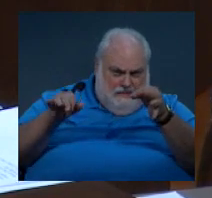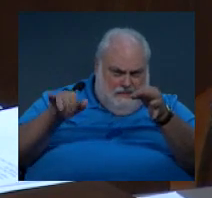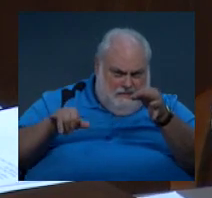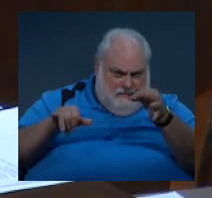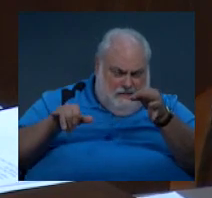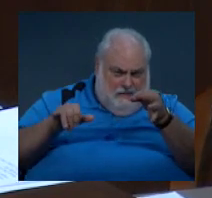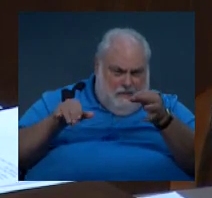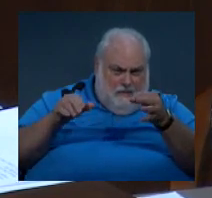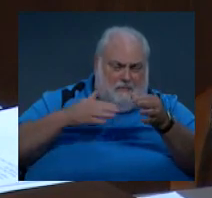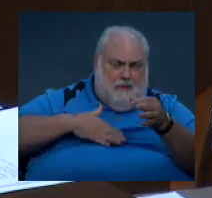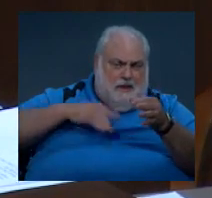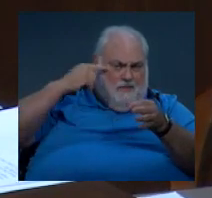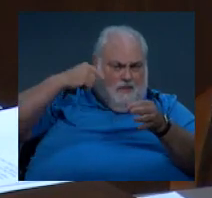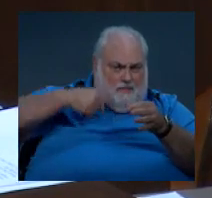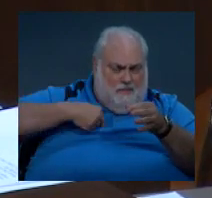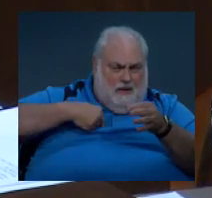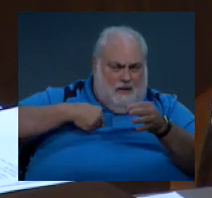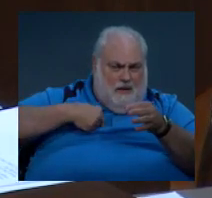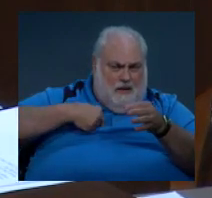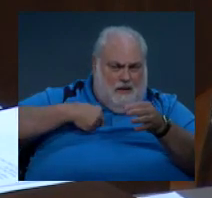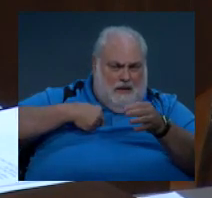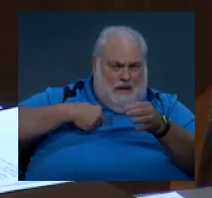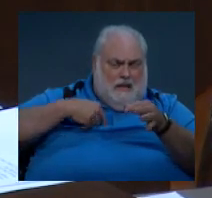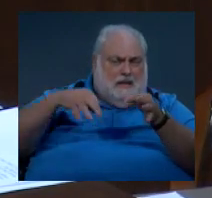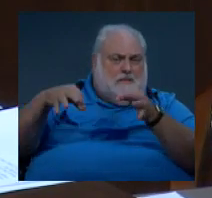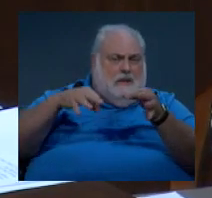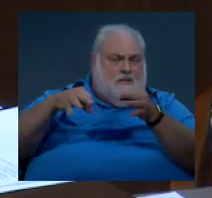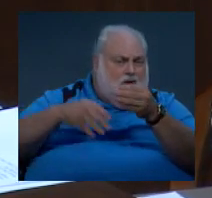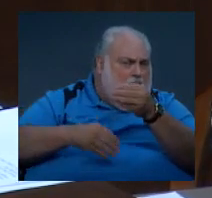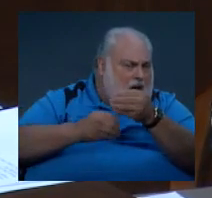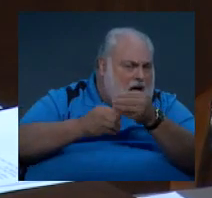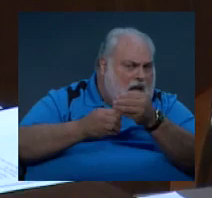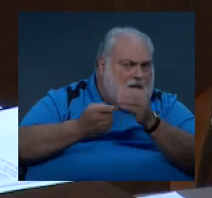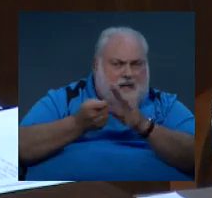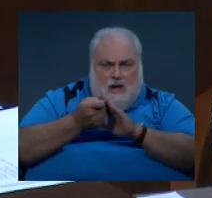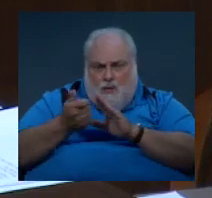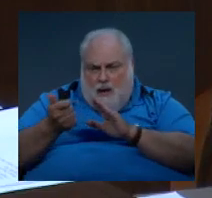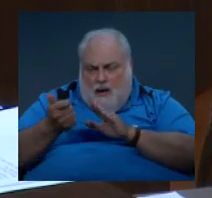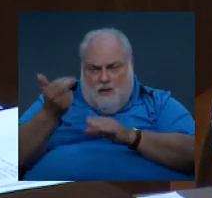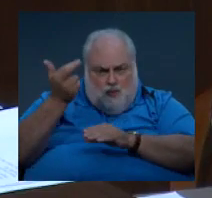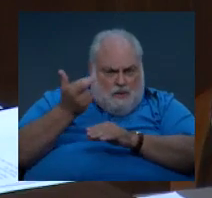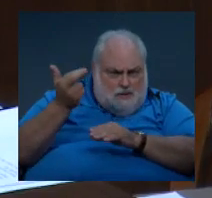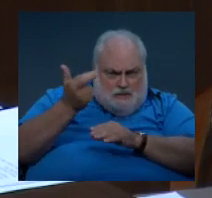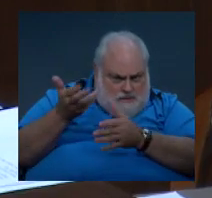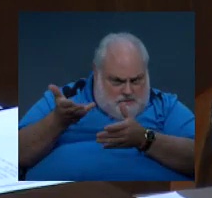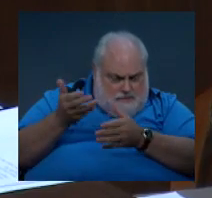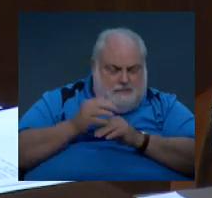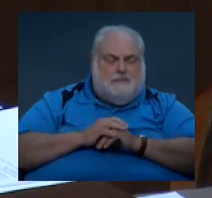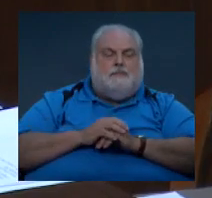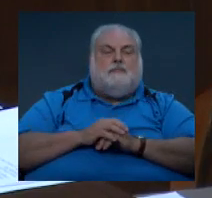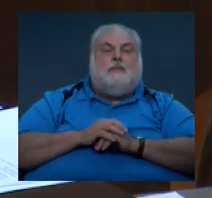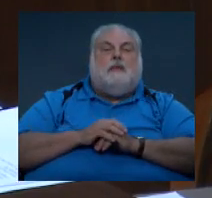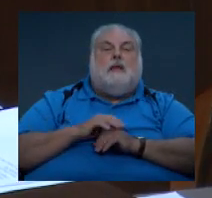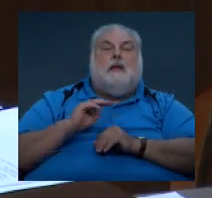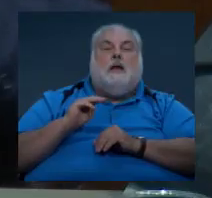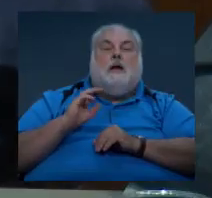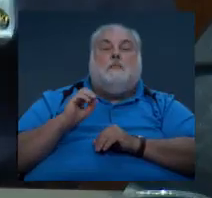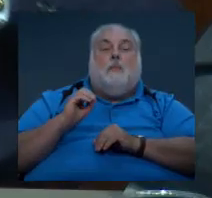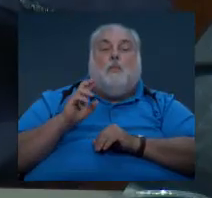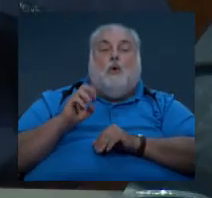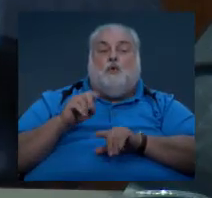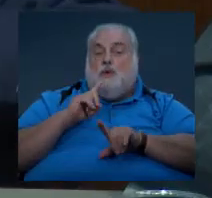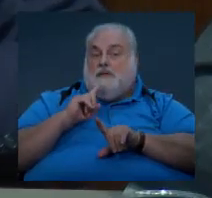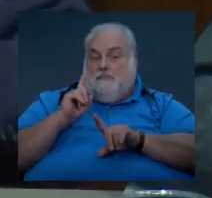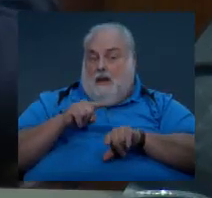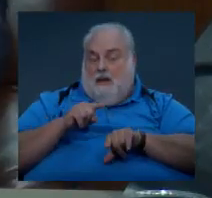And could you tell me what this is going to do, if we're adding, if we're taking away, and why? Sure, Director Adcock. The board would remember